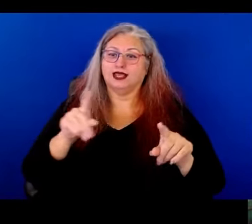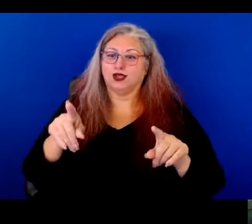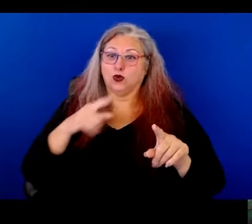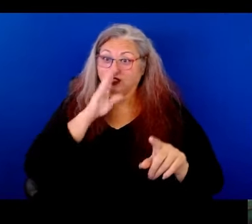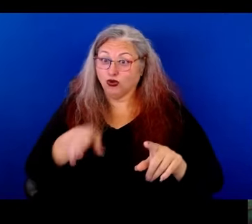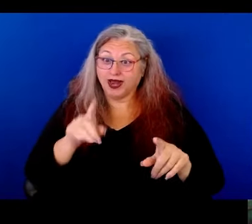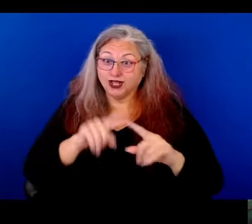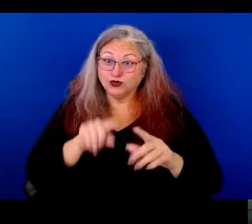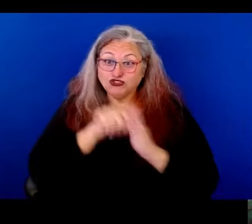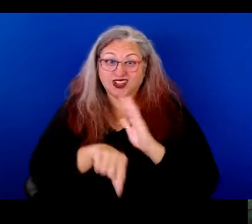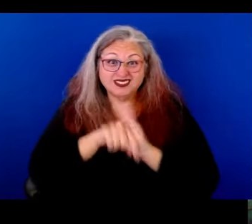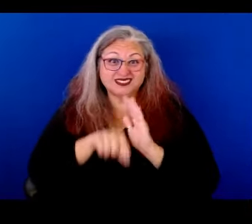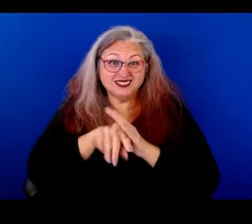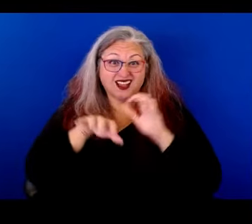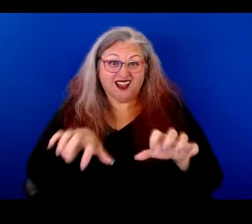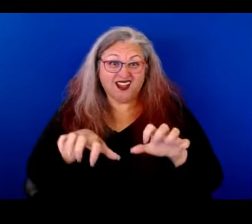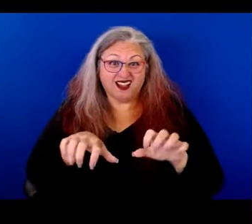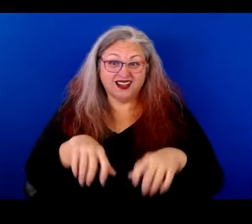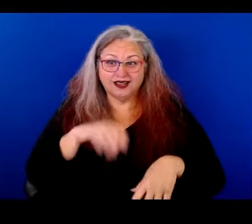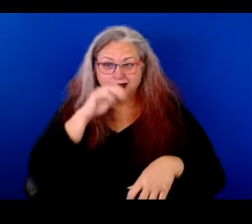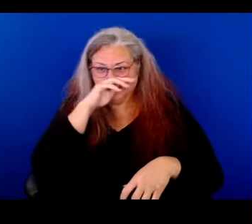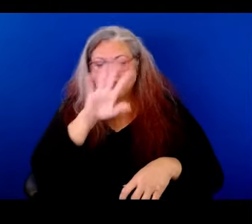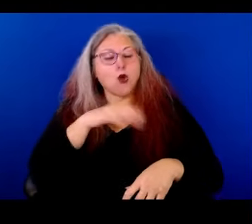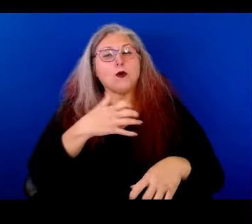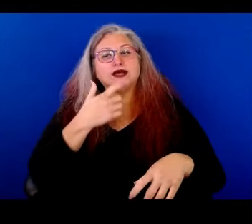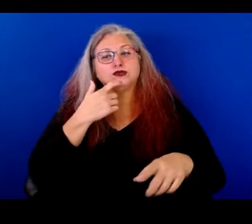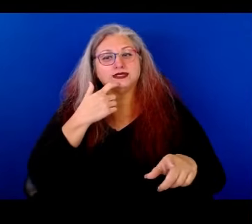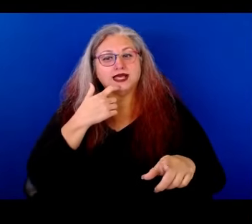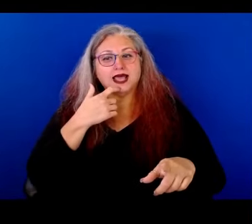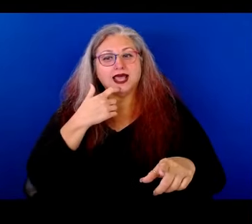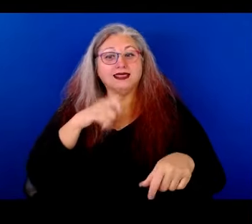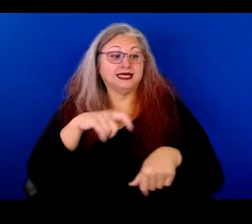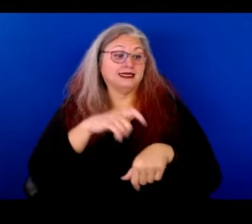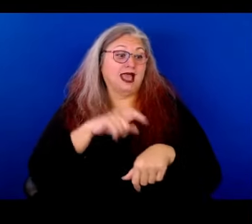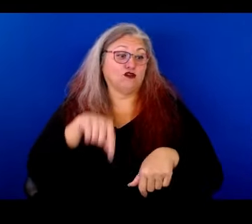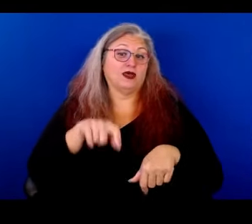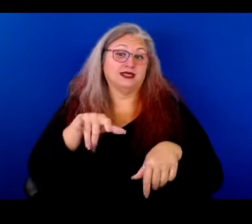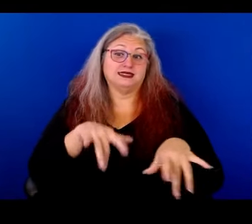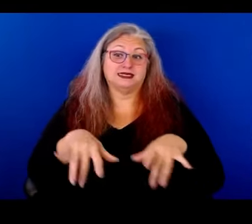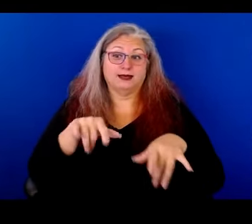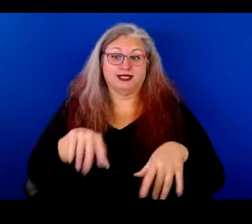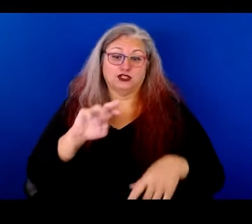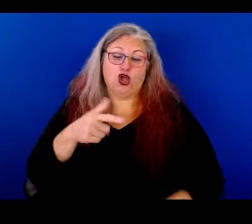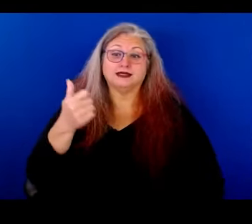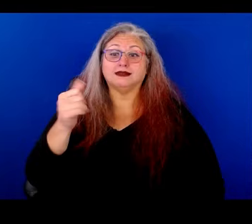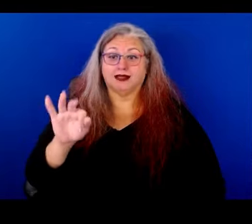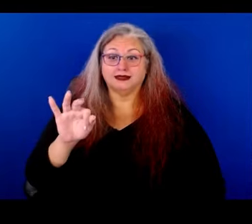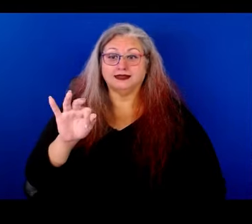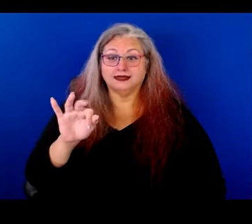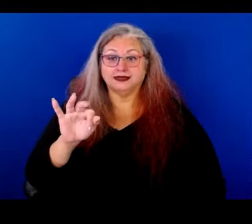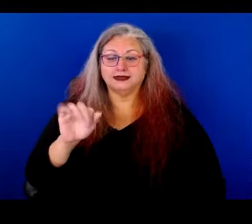straight into genocide. We just want to say that the time of this taping, right, this is August